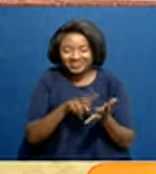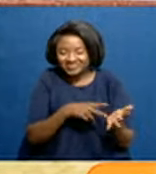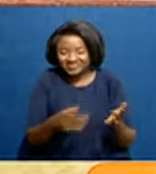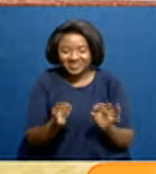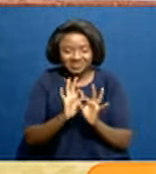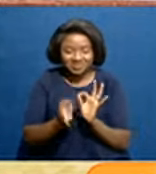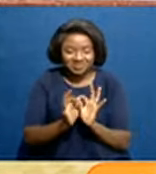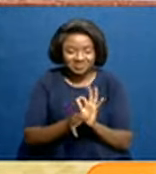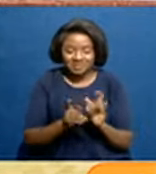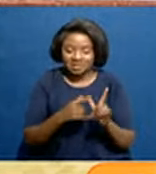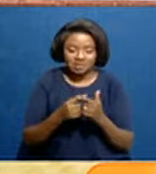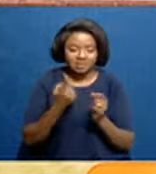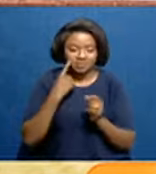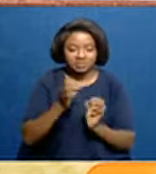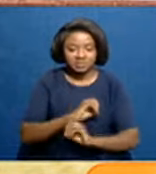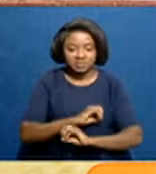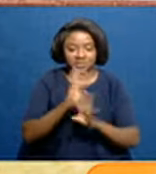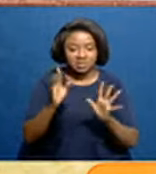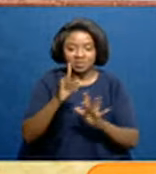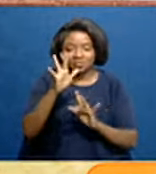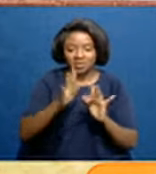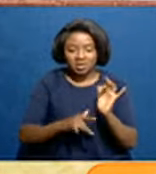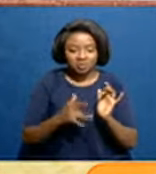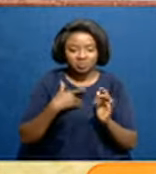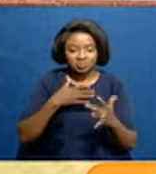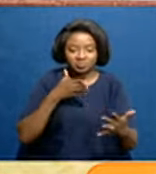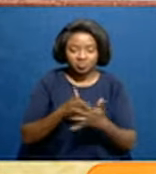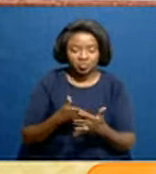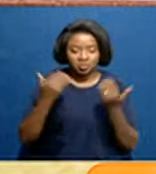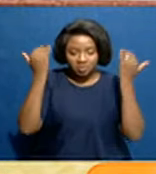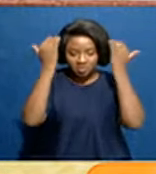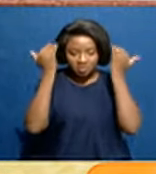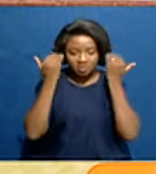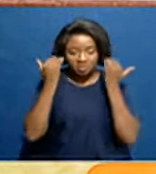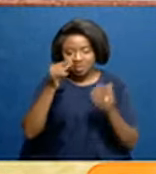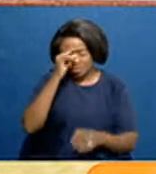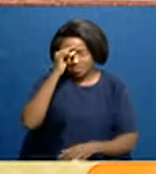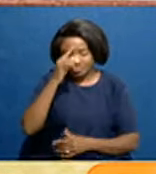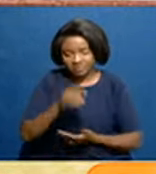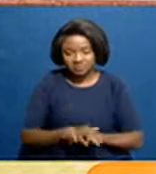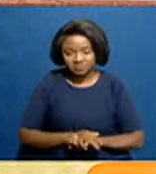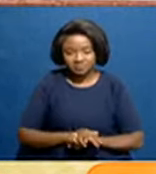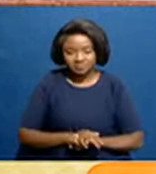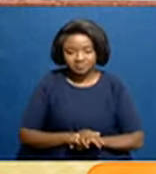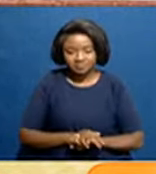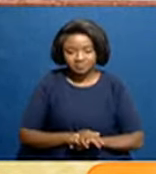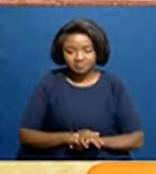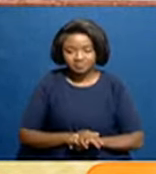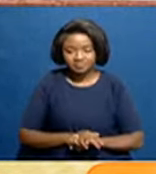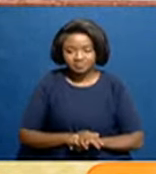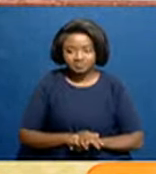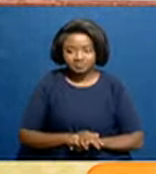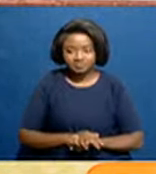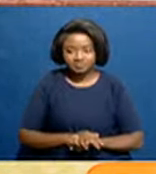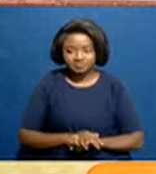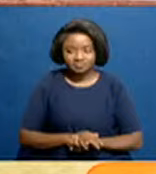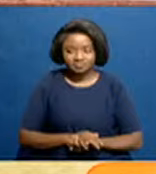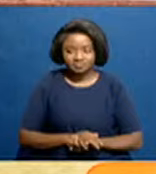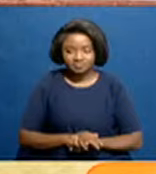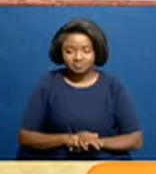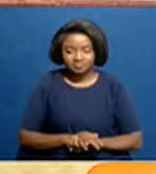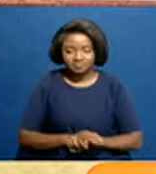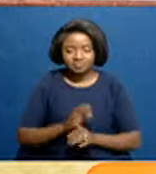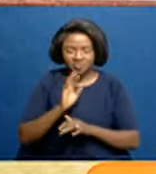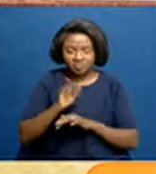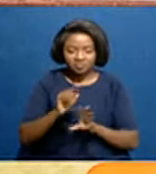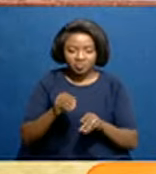it tells them that you cannot stop the state. That's what the Constitution says. You can't stop the state from allocating